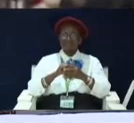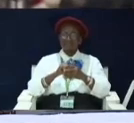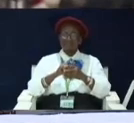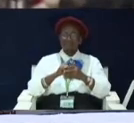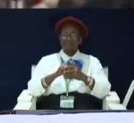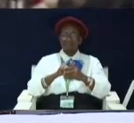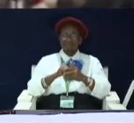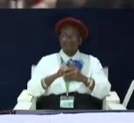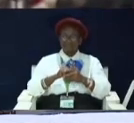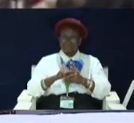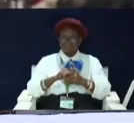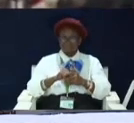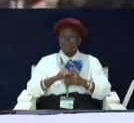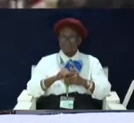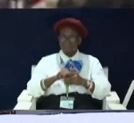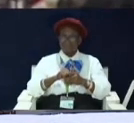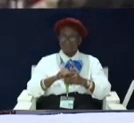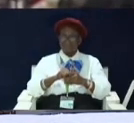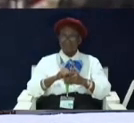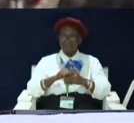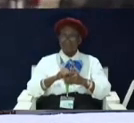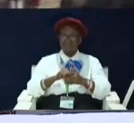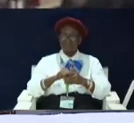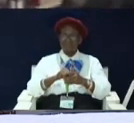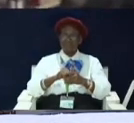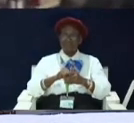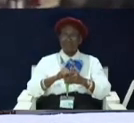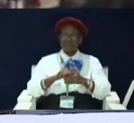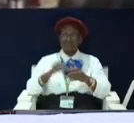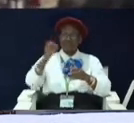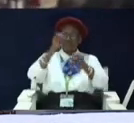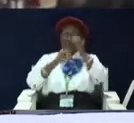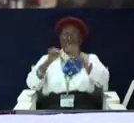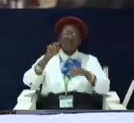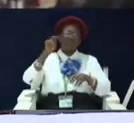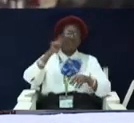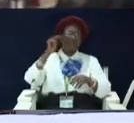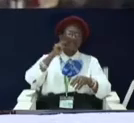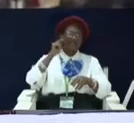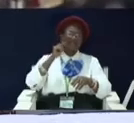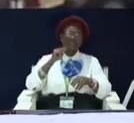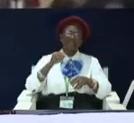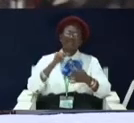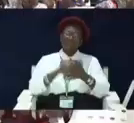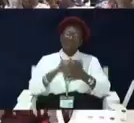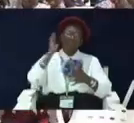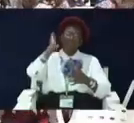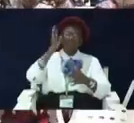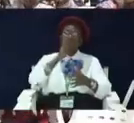is that, O Nigeria, it shall be well with you.